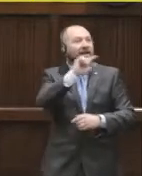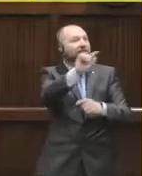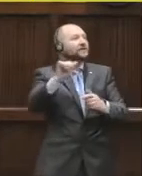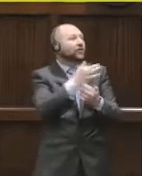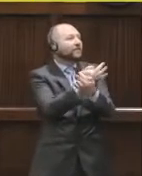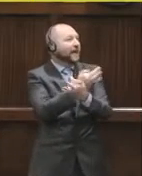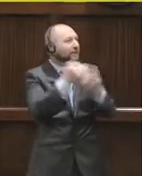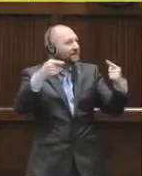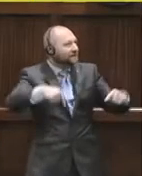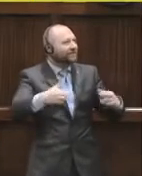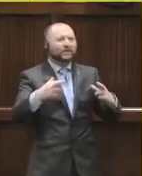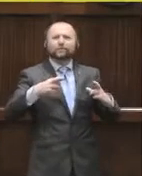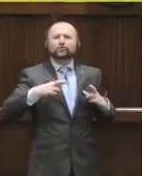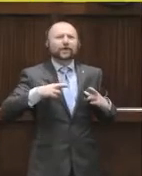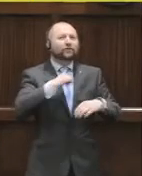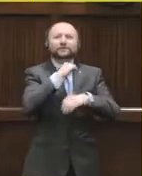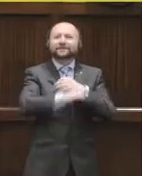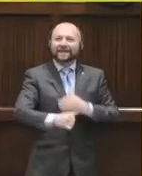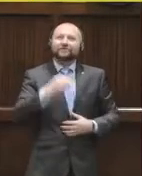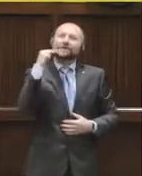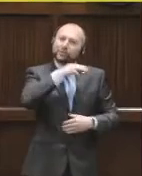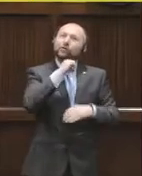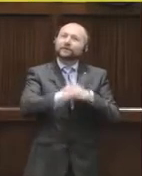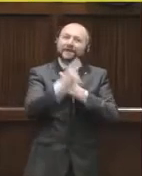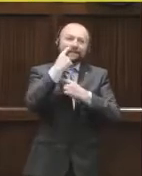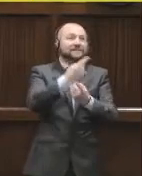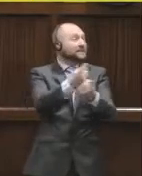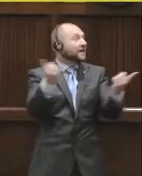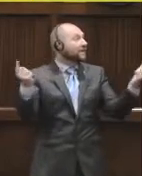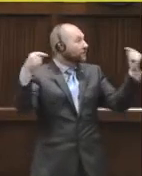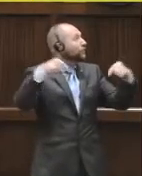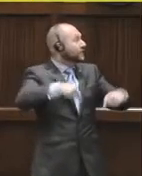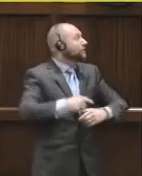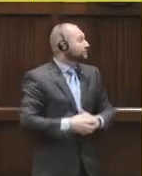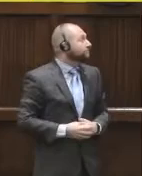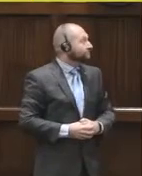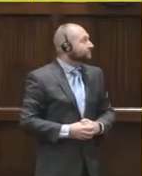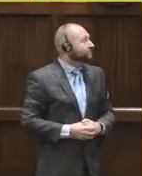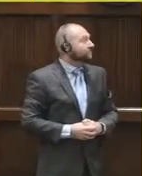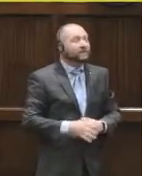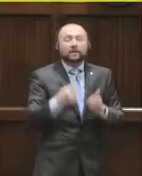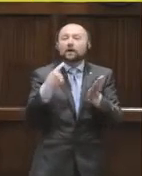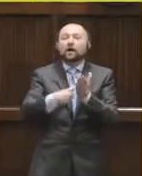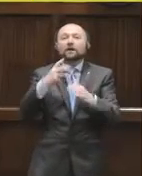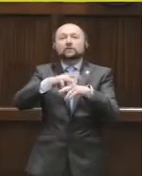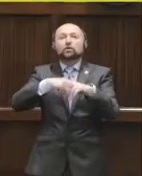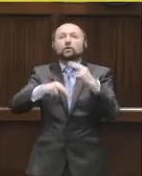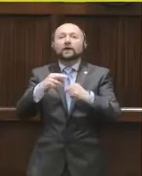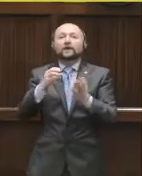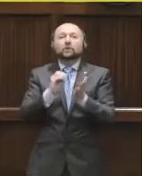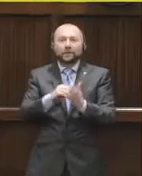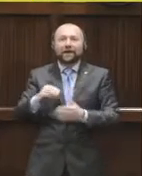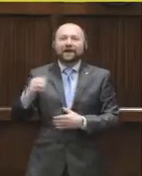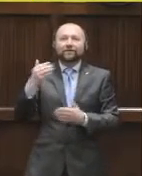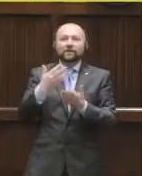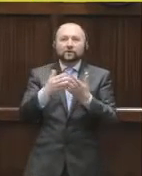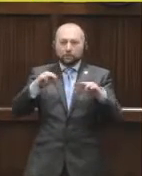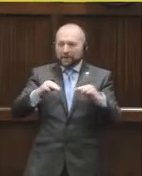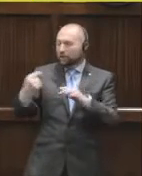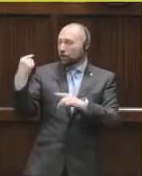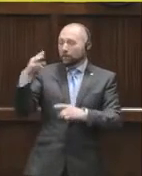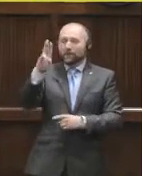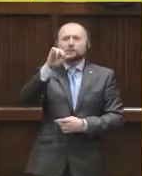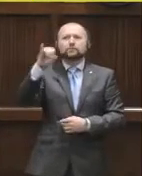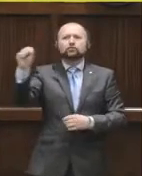very proud day and a very significant day for all of you. And can I also welcome the fact that we have somebody in the press